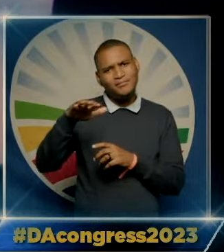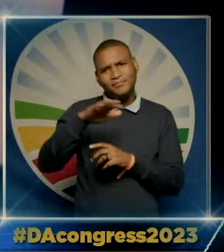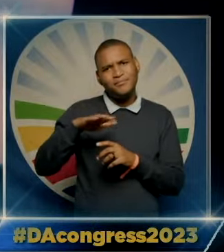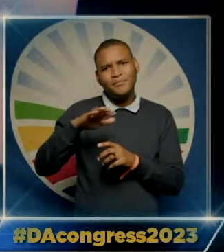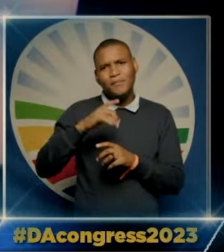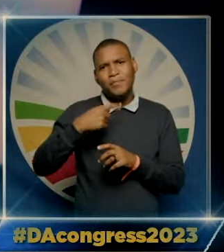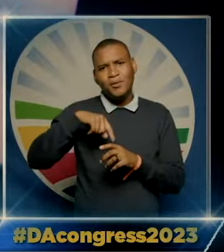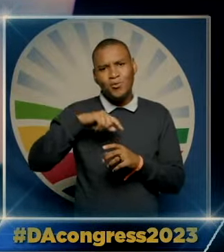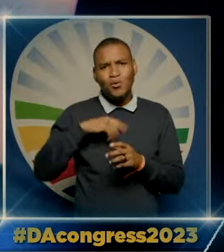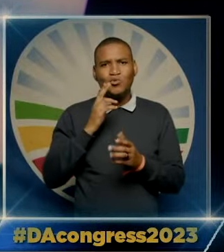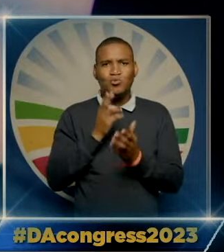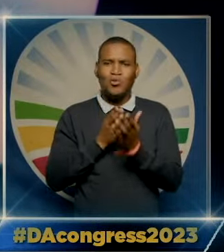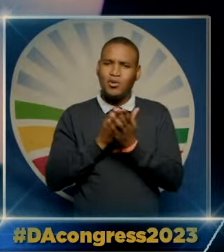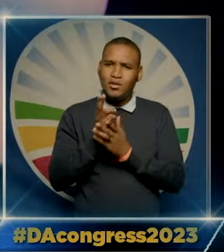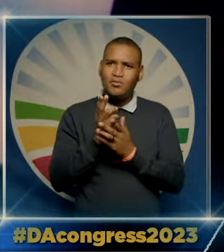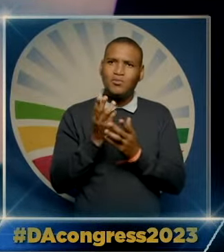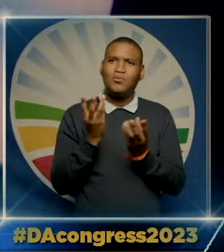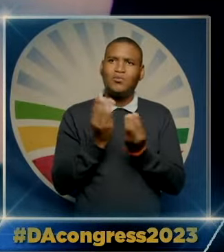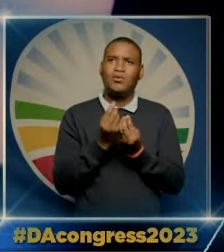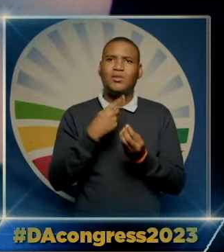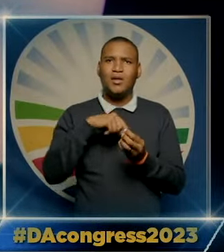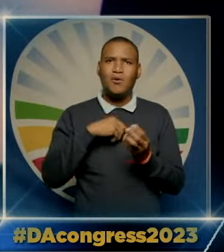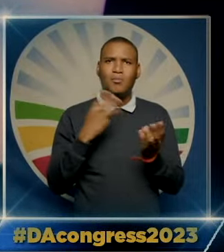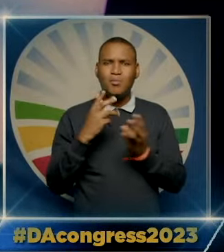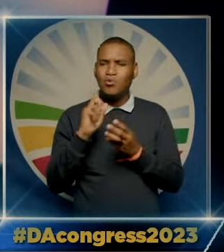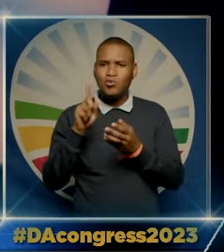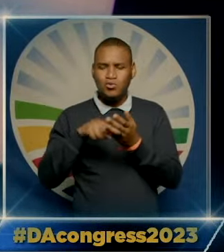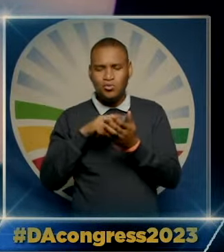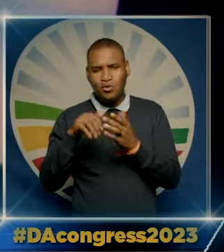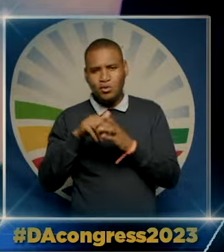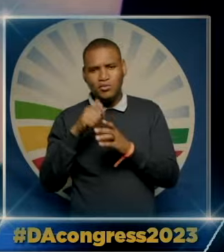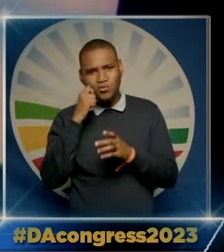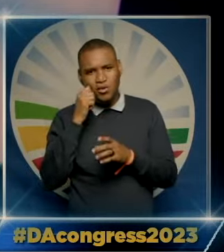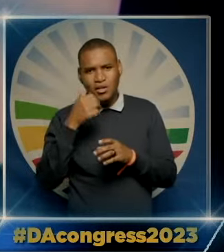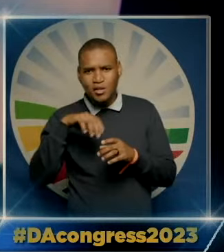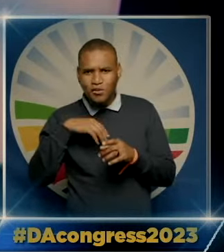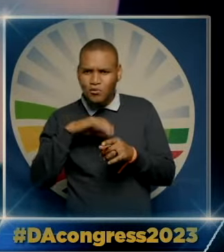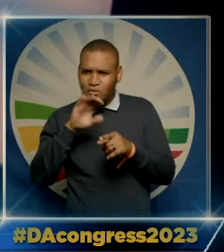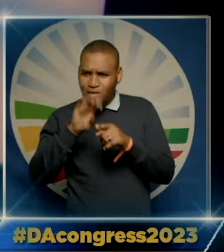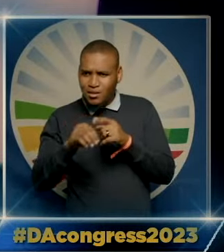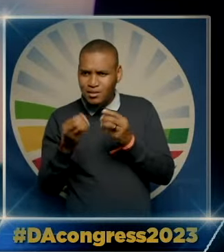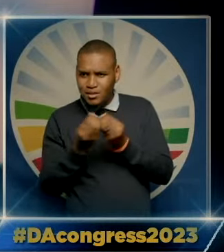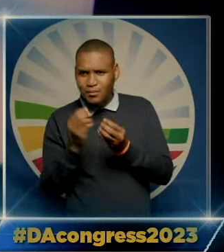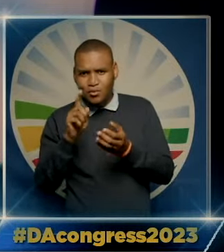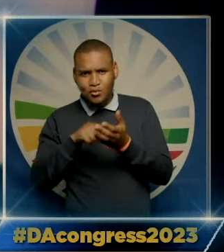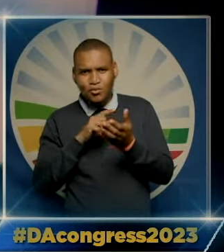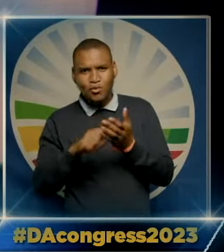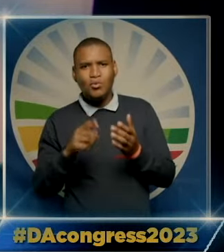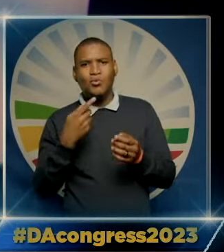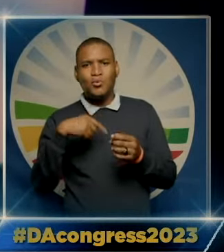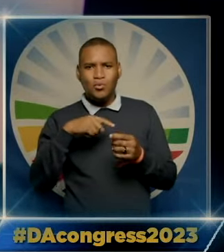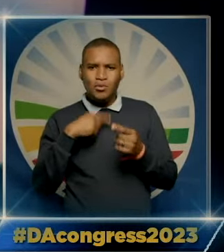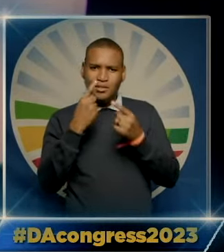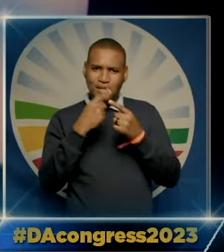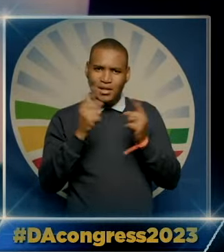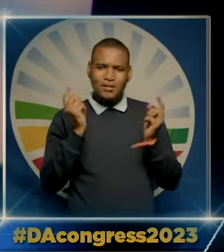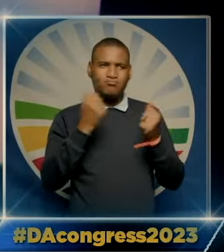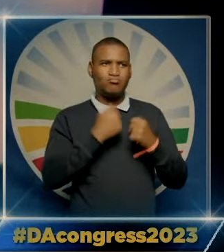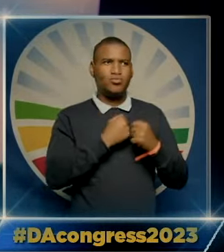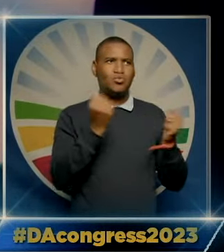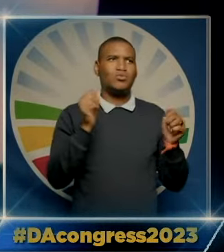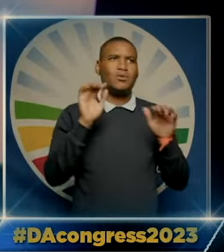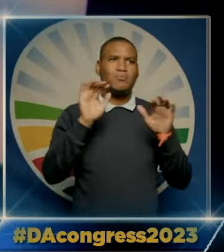are going to be honest with the people about what is wrong in Tshwane. If we discover something that's not right, we will declare it, we will disclose it to the public,